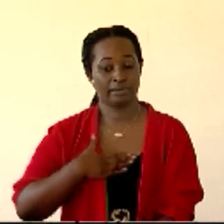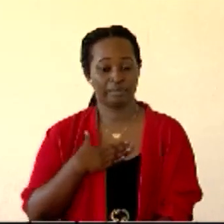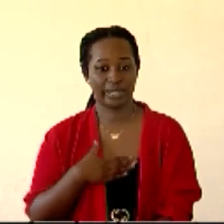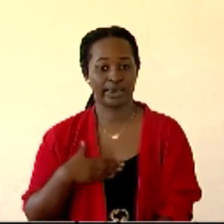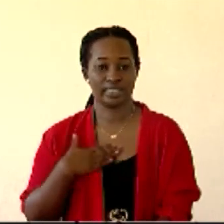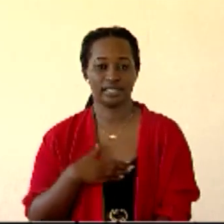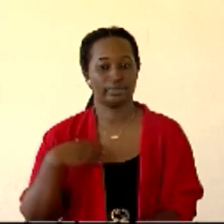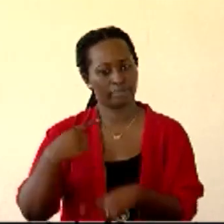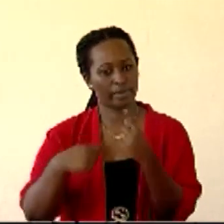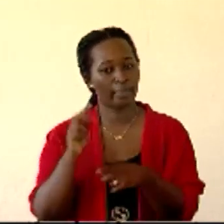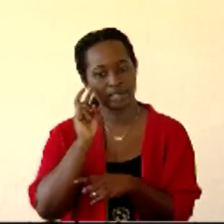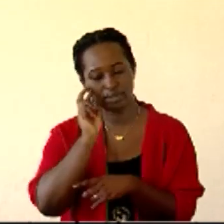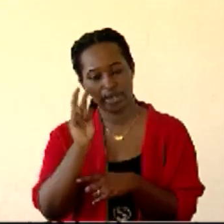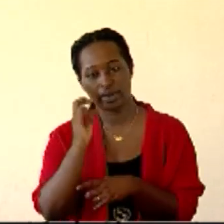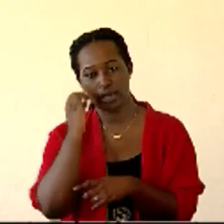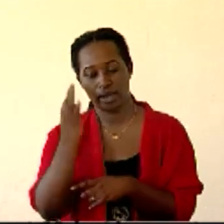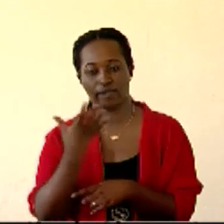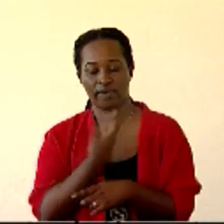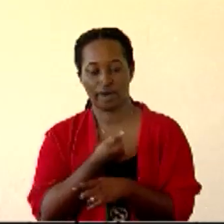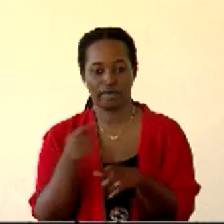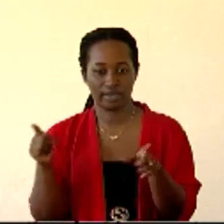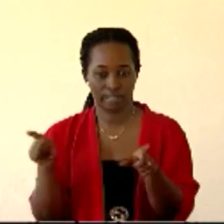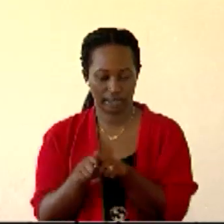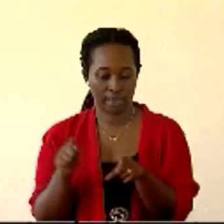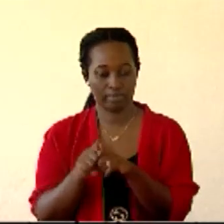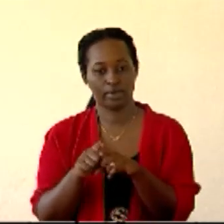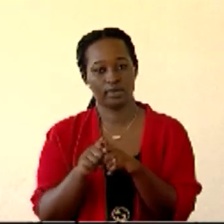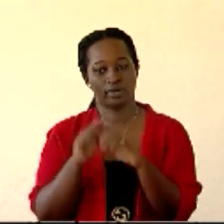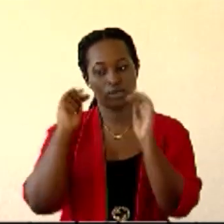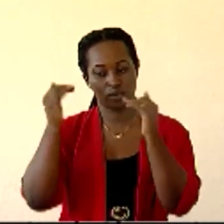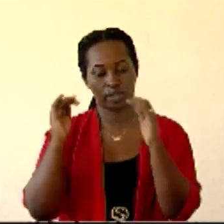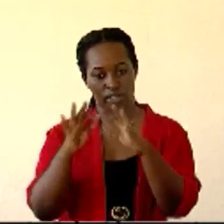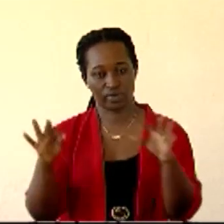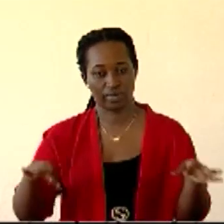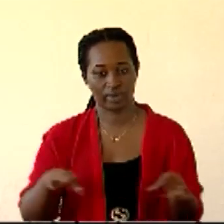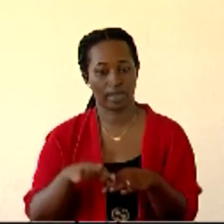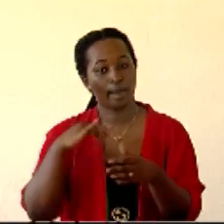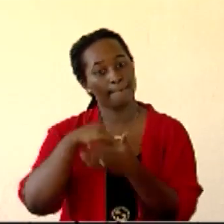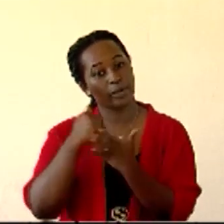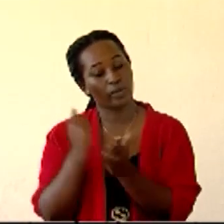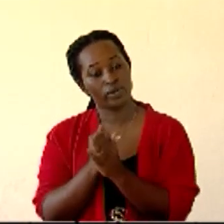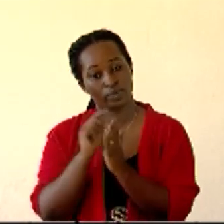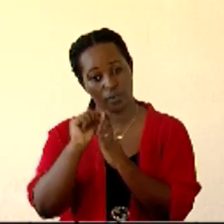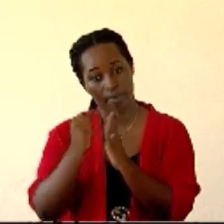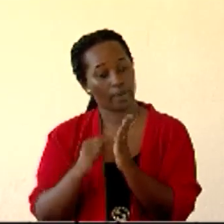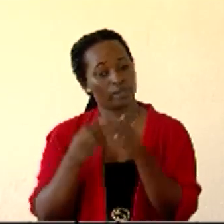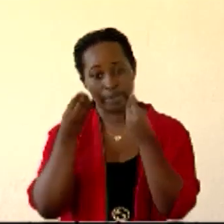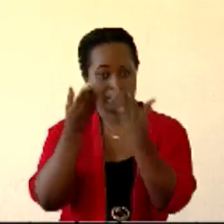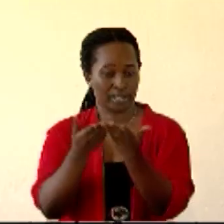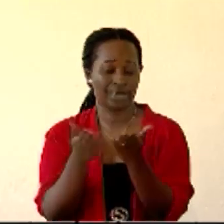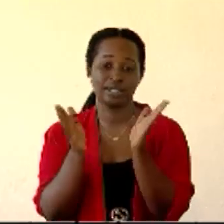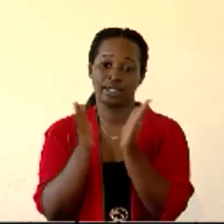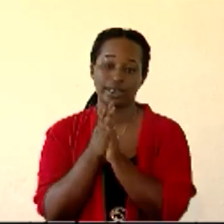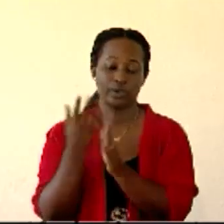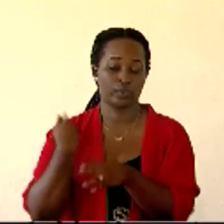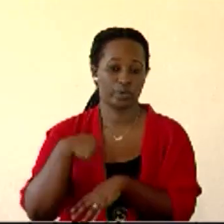on checking whether you have the same structural formula because the compounds are given here. And we